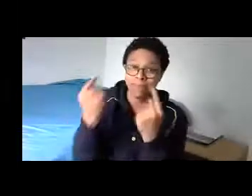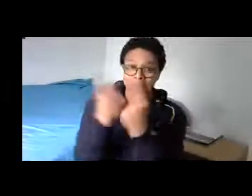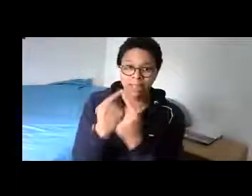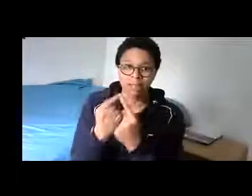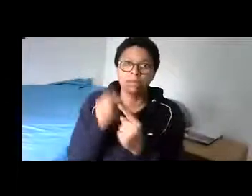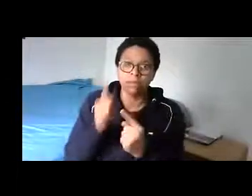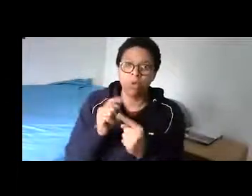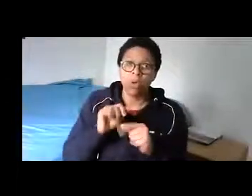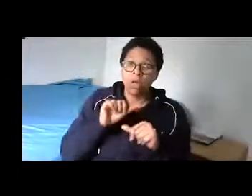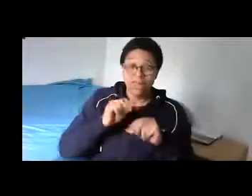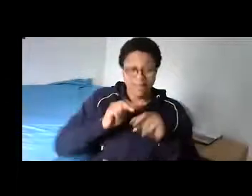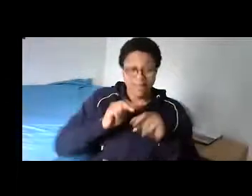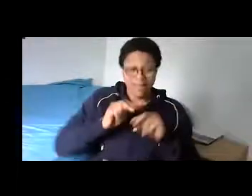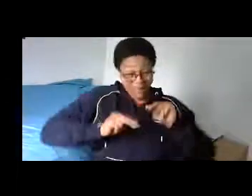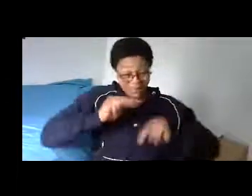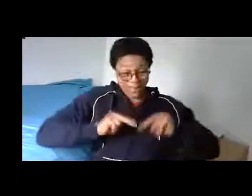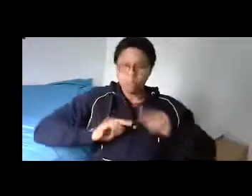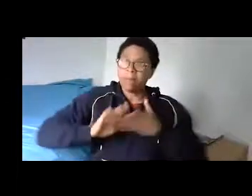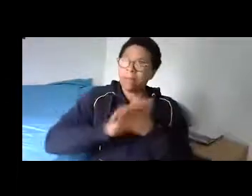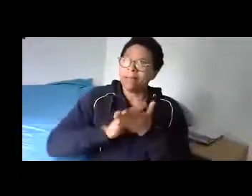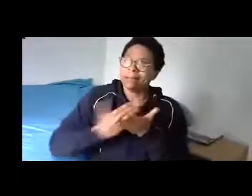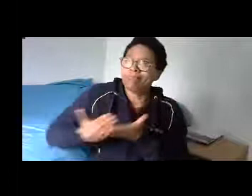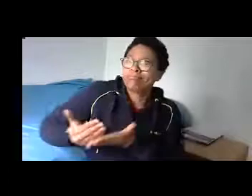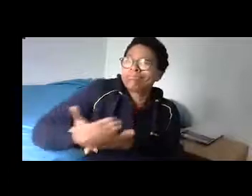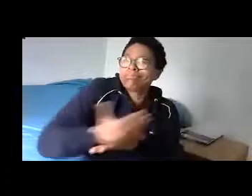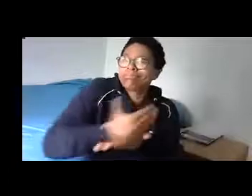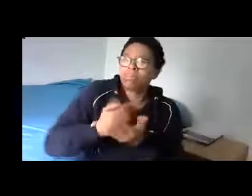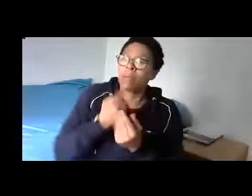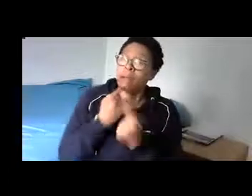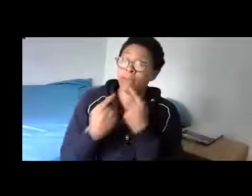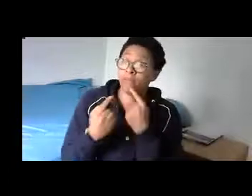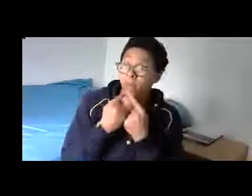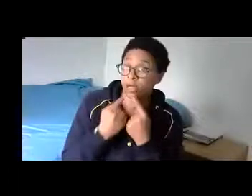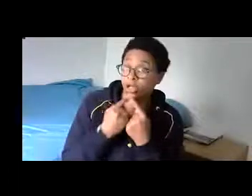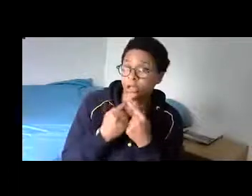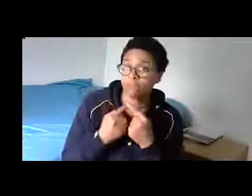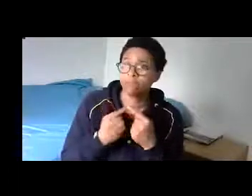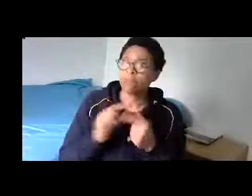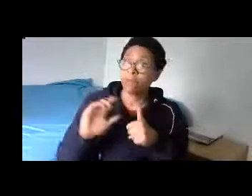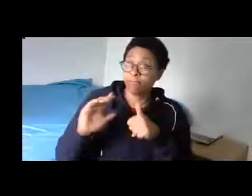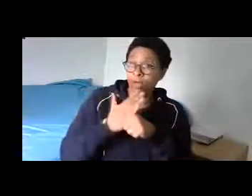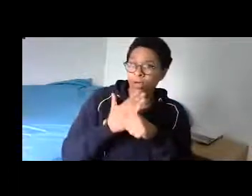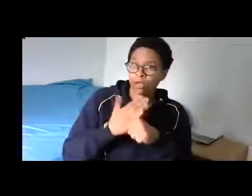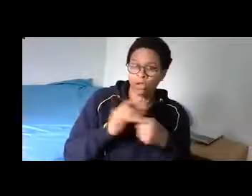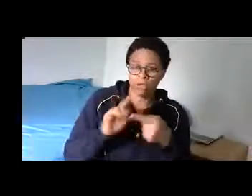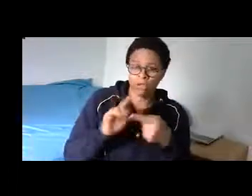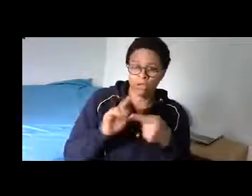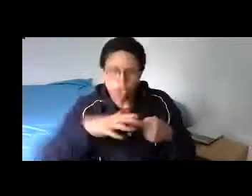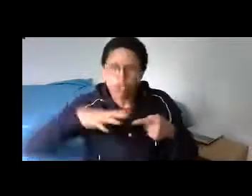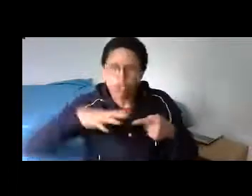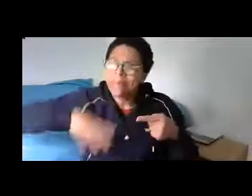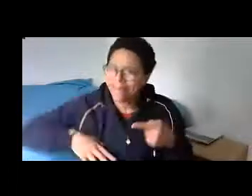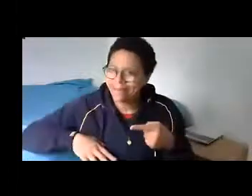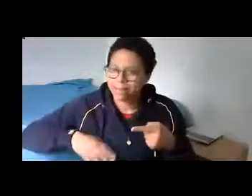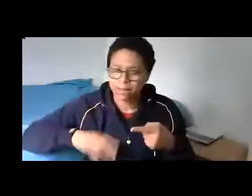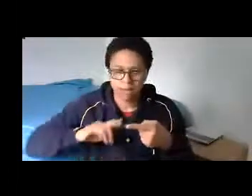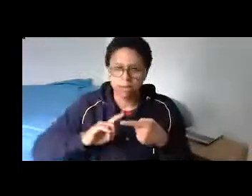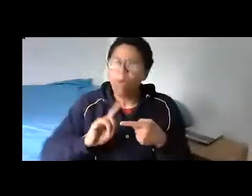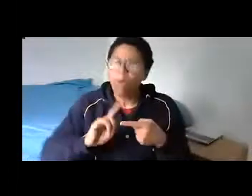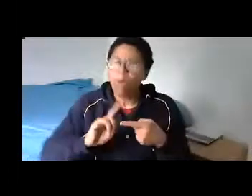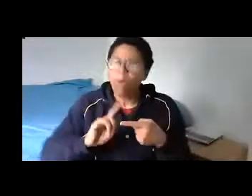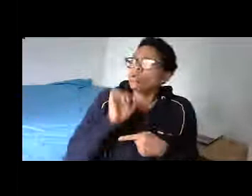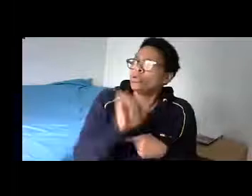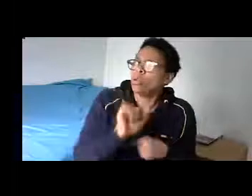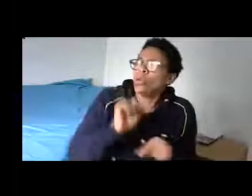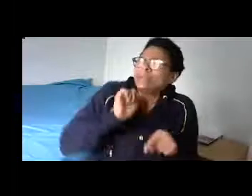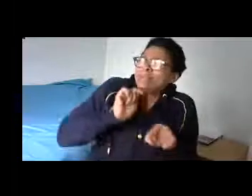collected about three things. First is what your needs are. So what kind of needs you've got